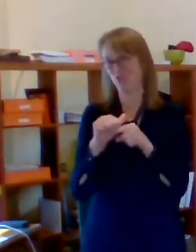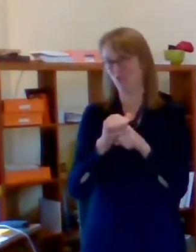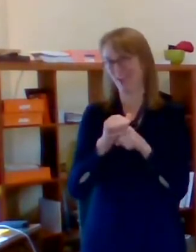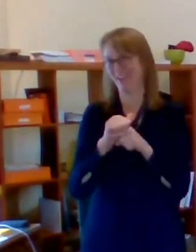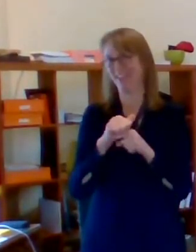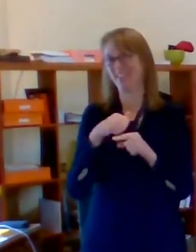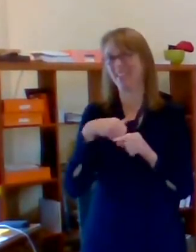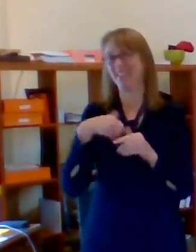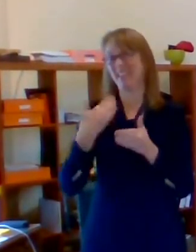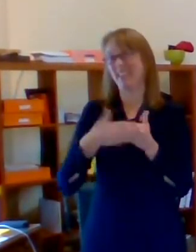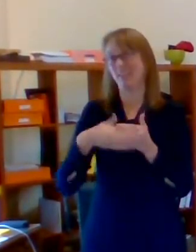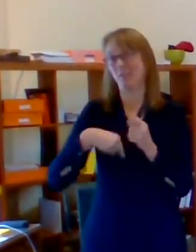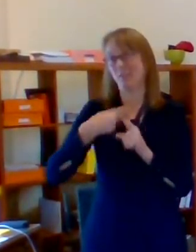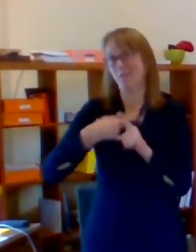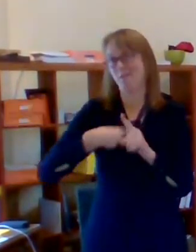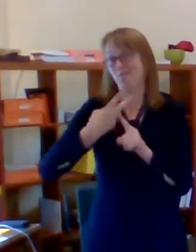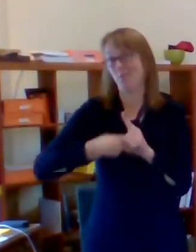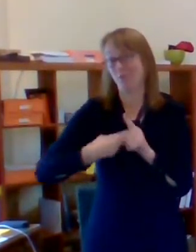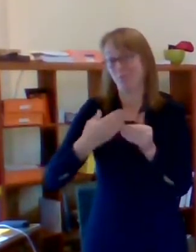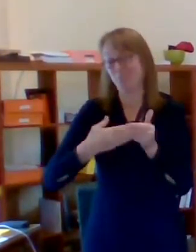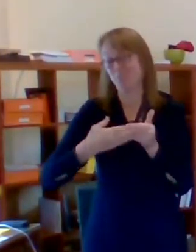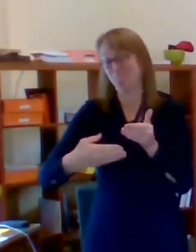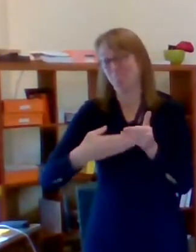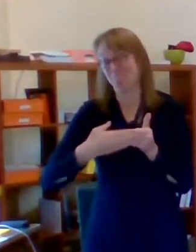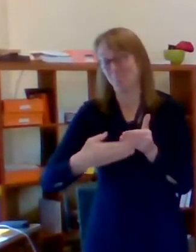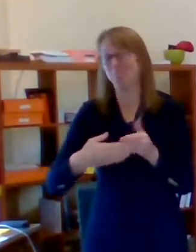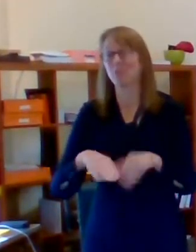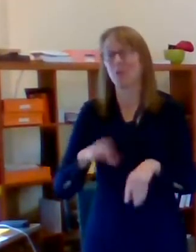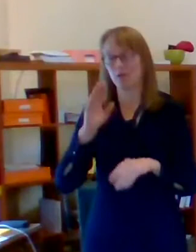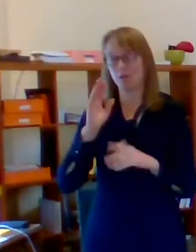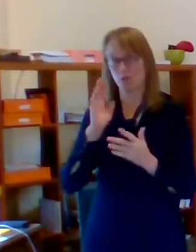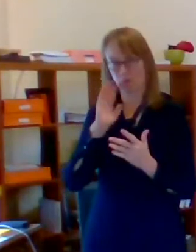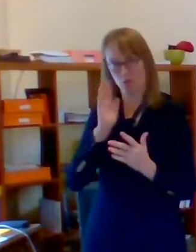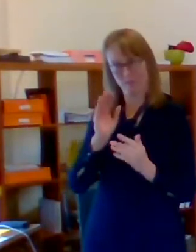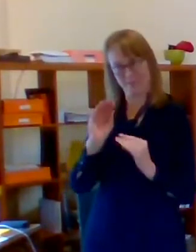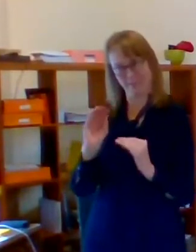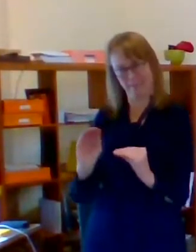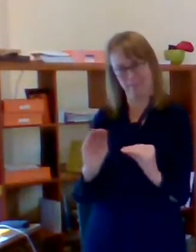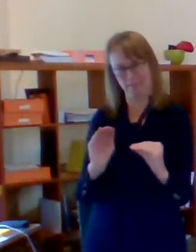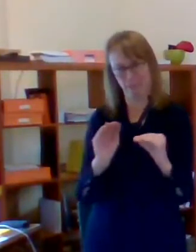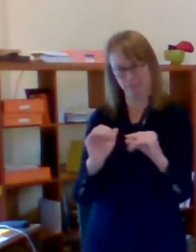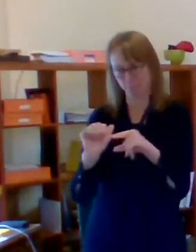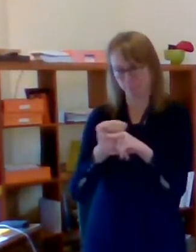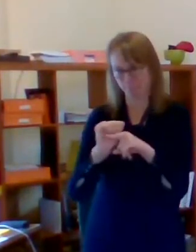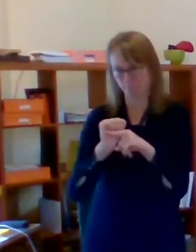additional training to identify those individuals that might be able to be responded to